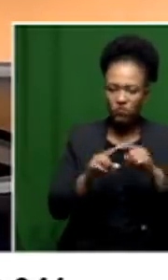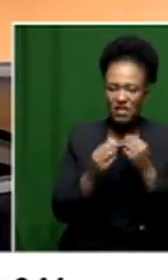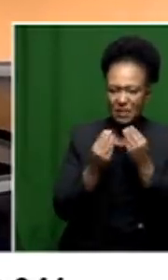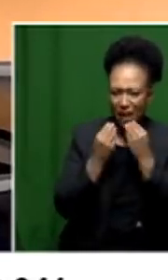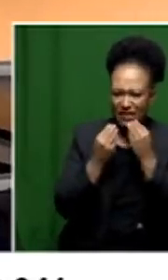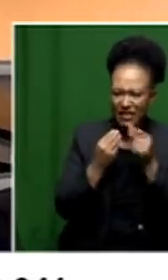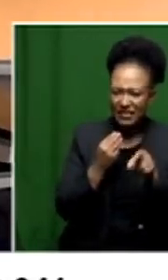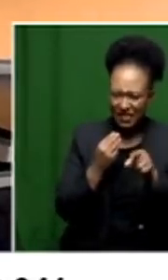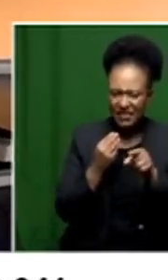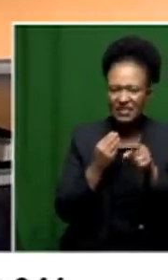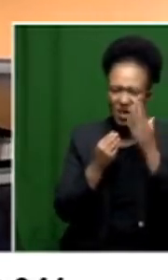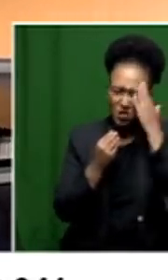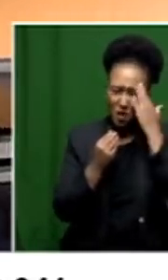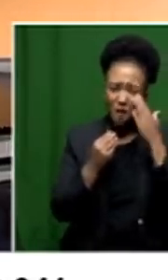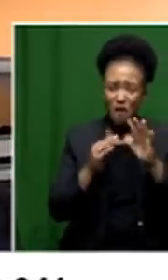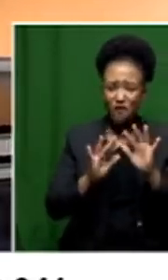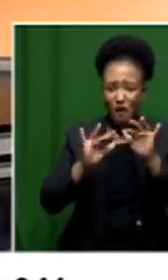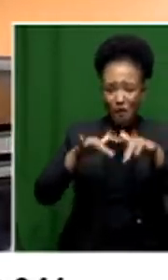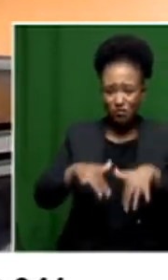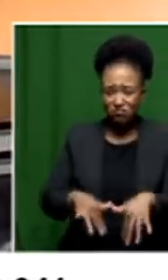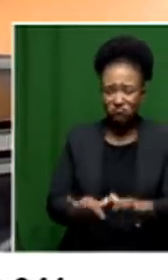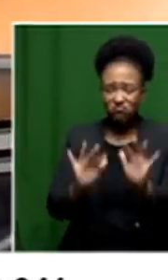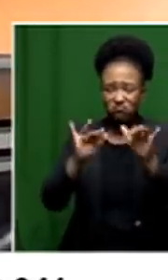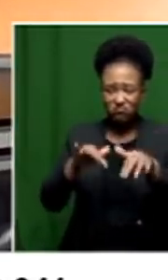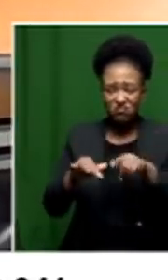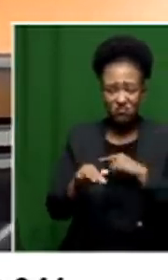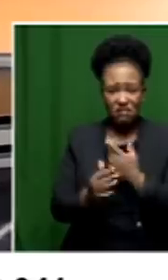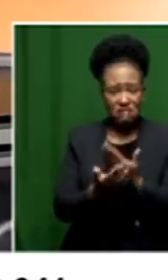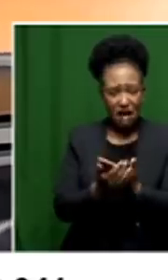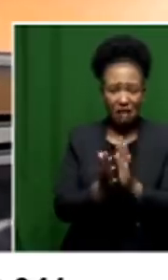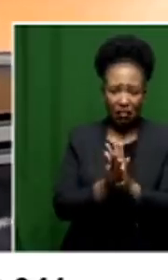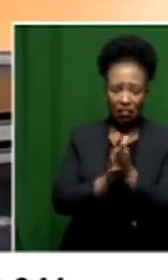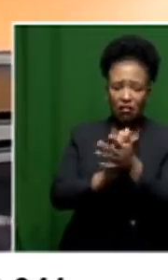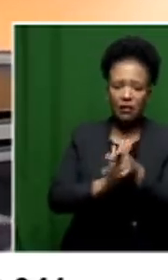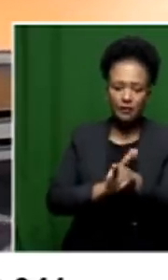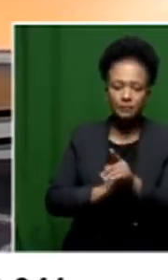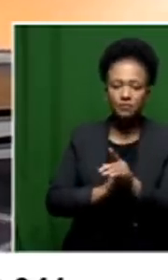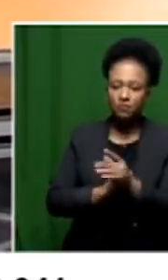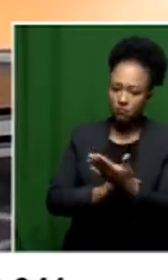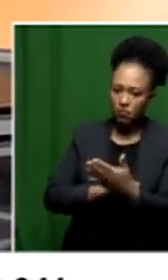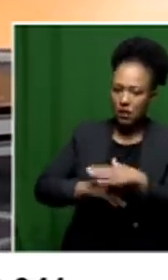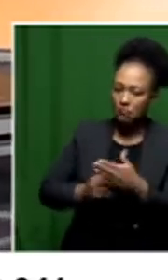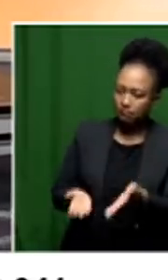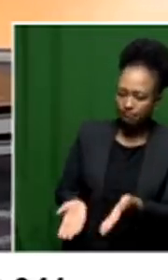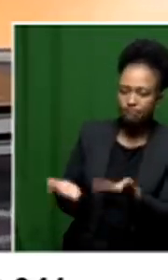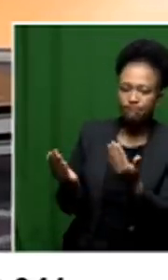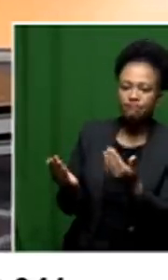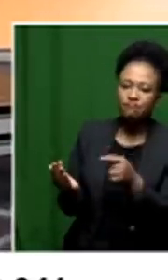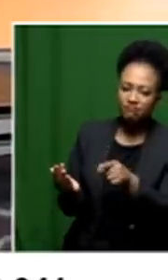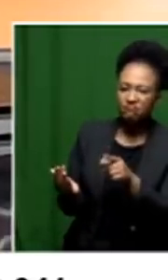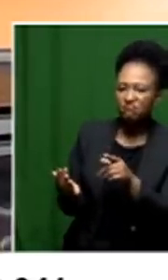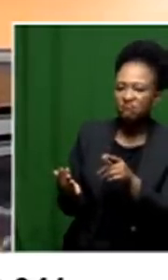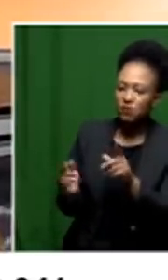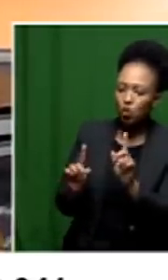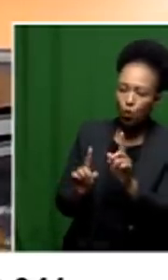plastic waste, for example, in our oceans, and the devastation that wreaks. So we'll give you an opportunity, Simphiwe, to maybe